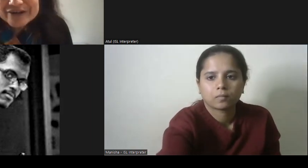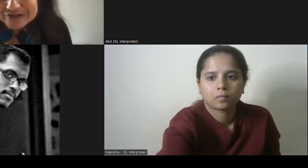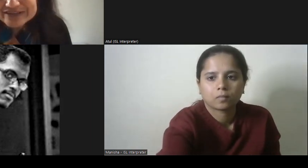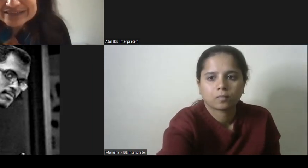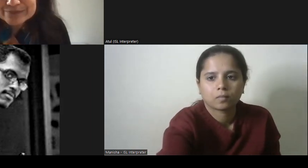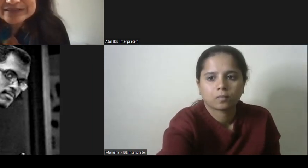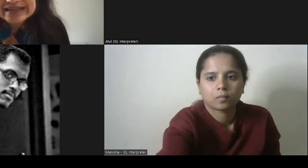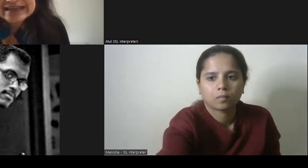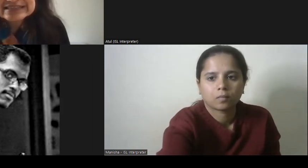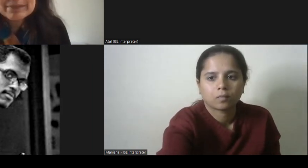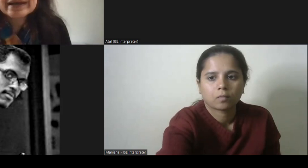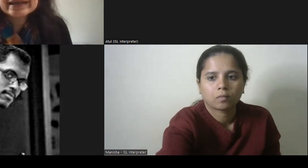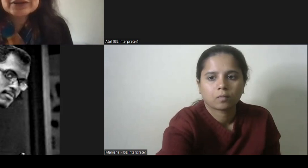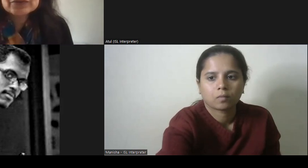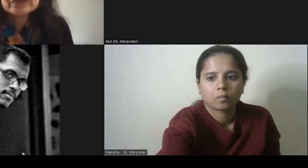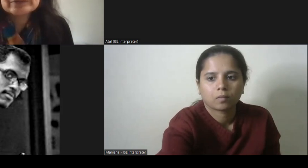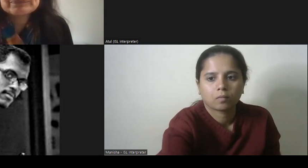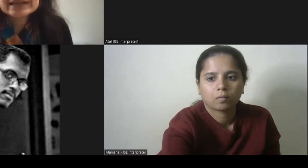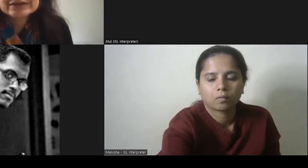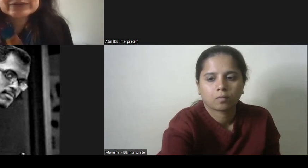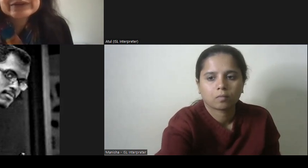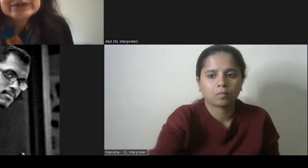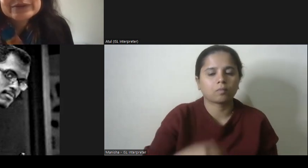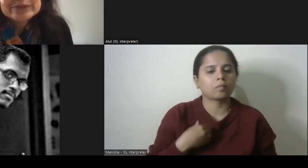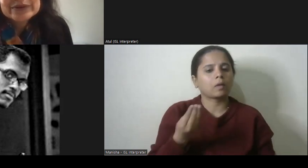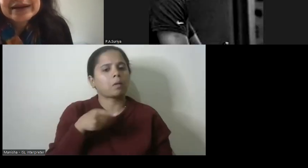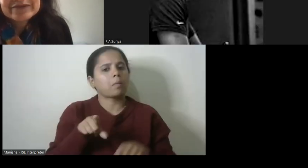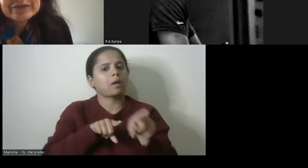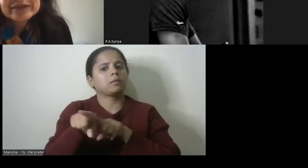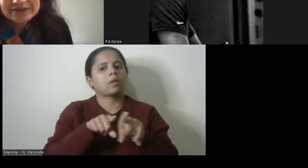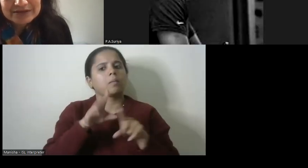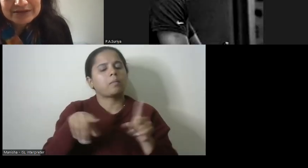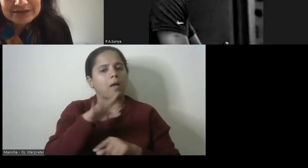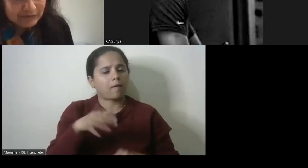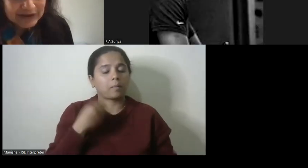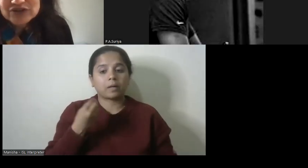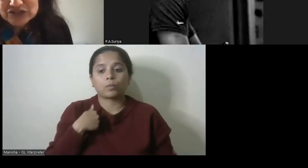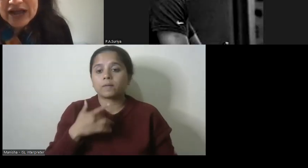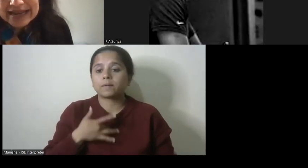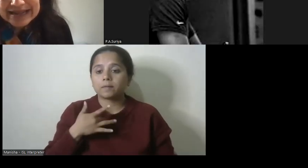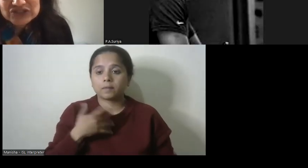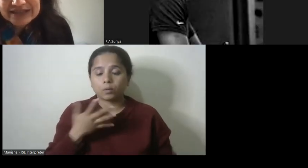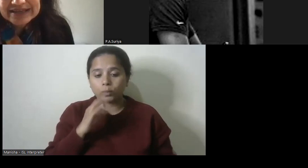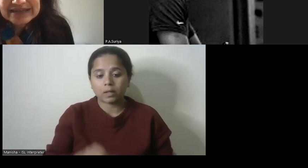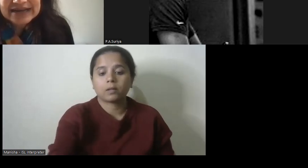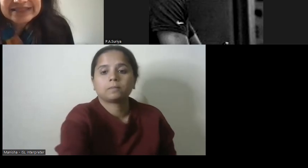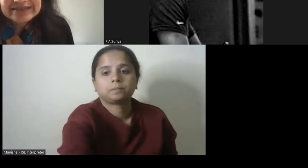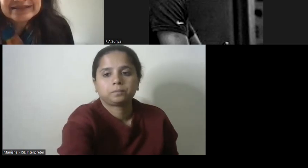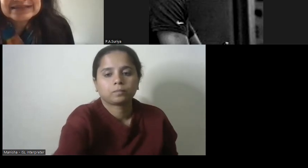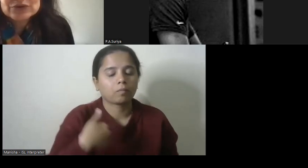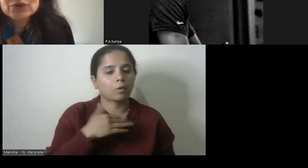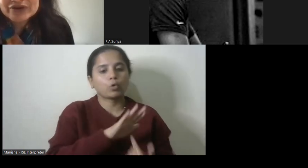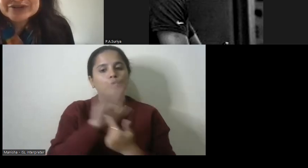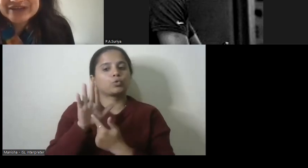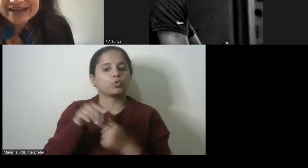There are a lot of examples. I guess my kind of what I feel, what I'm trying to highlight today is I think